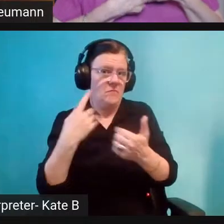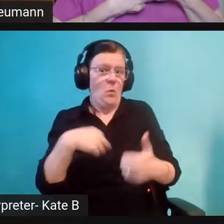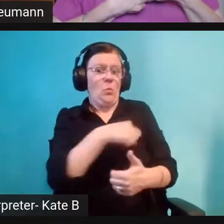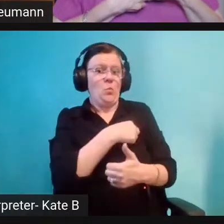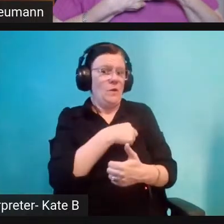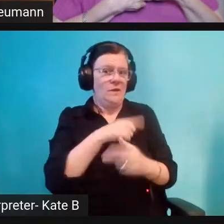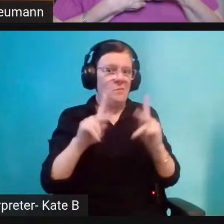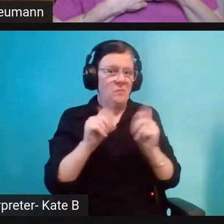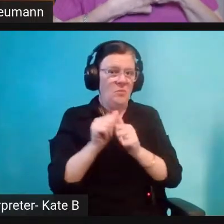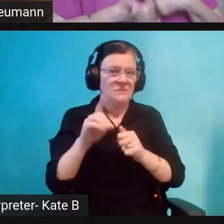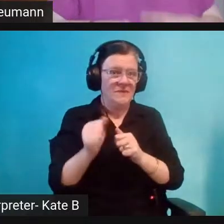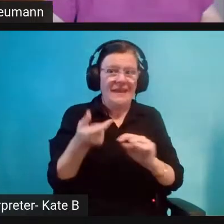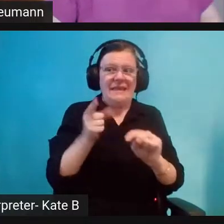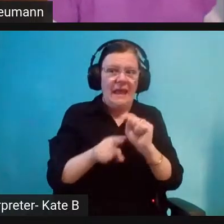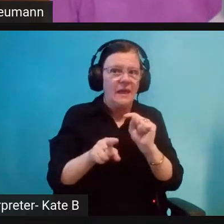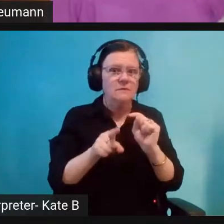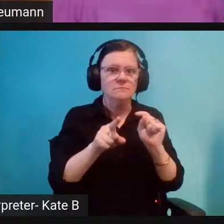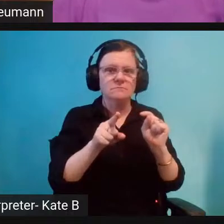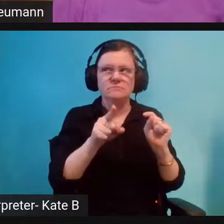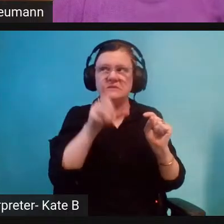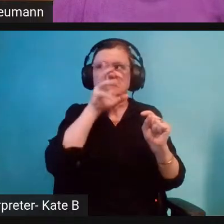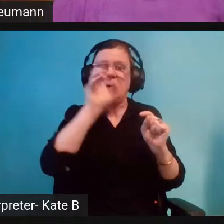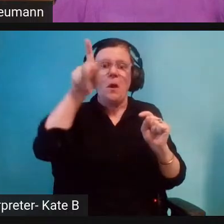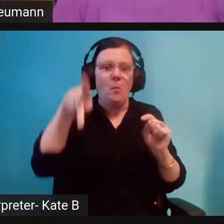speak for ourselves.